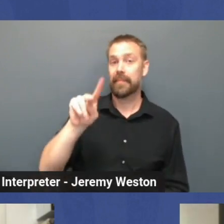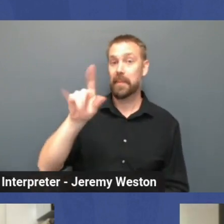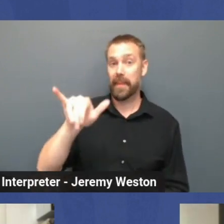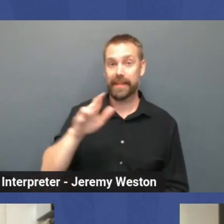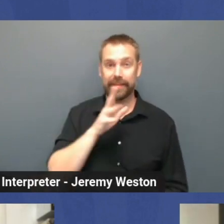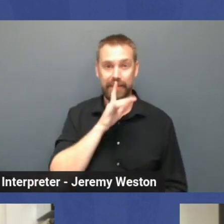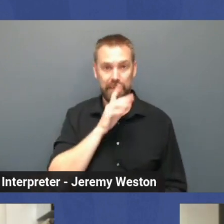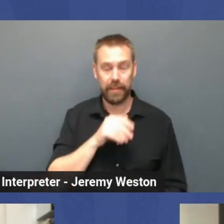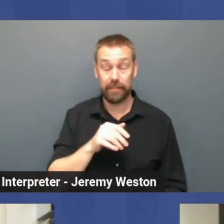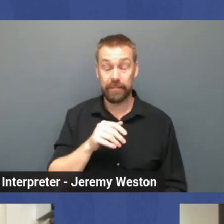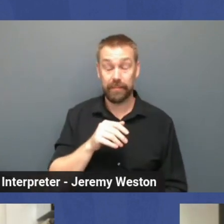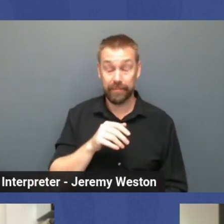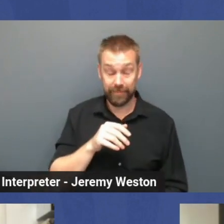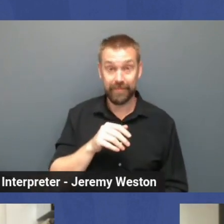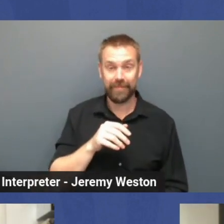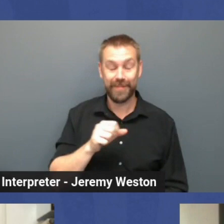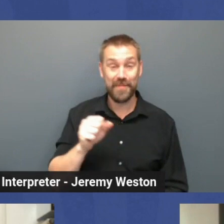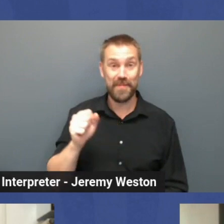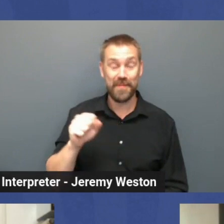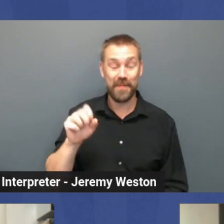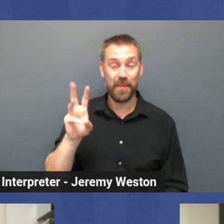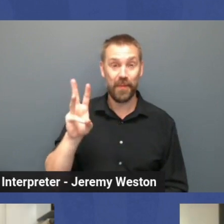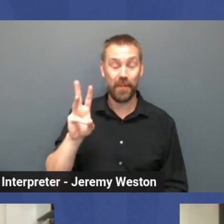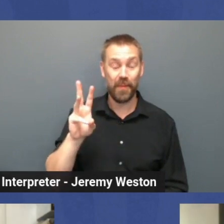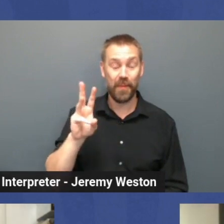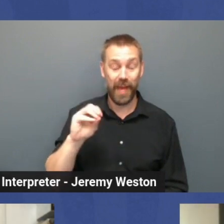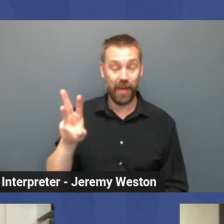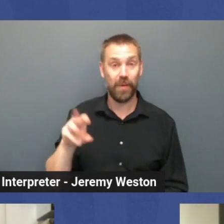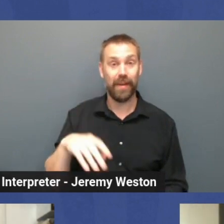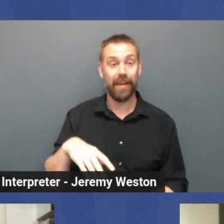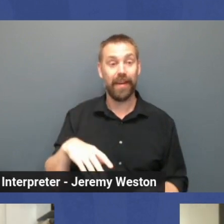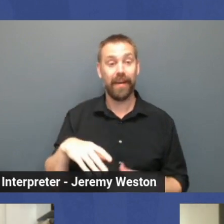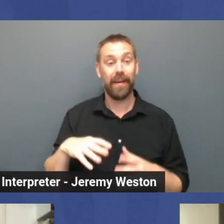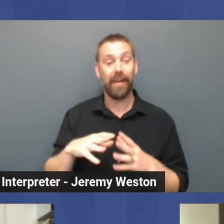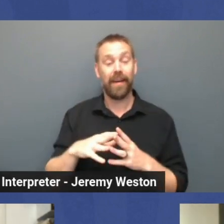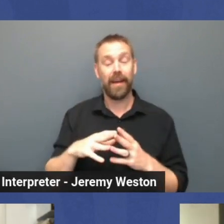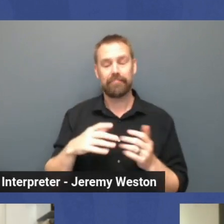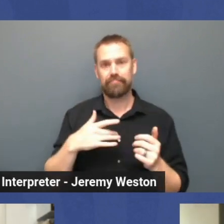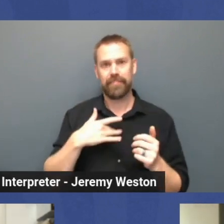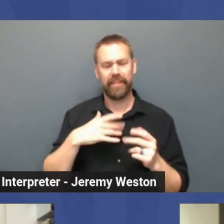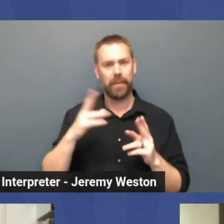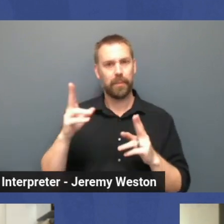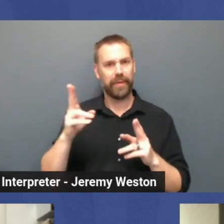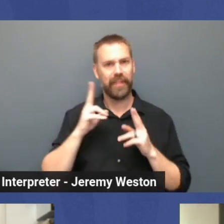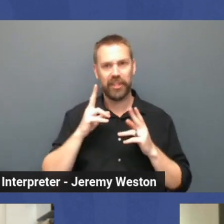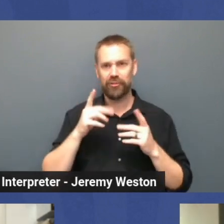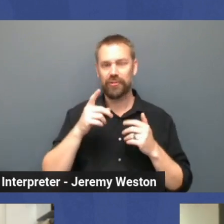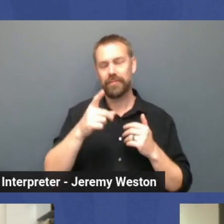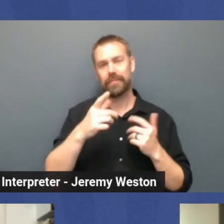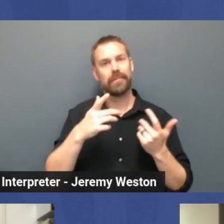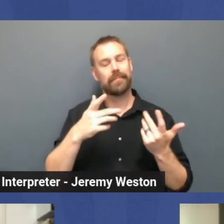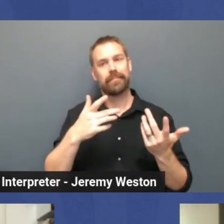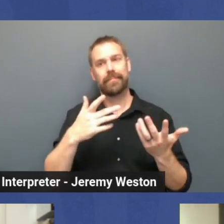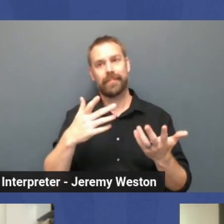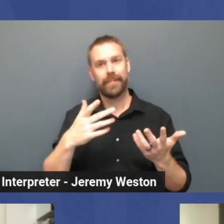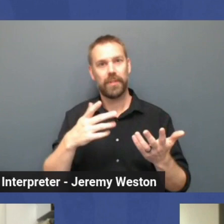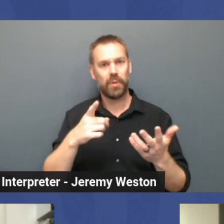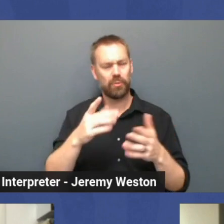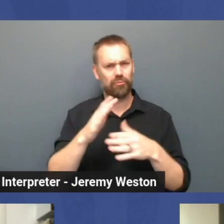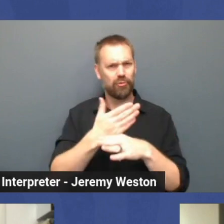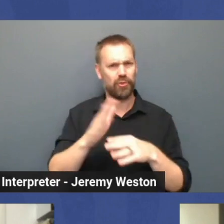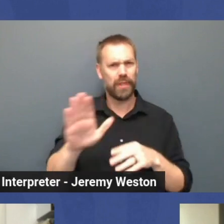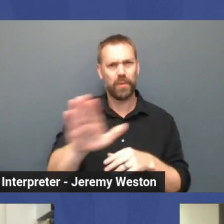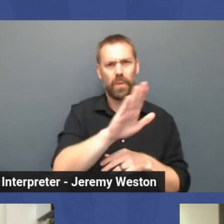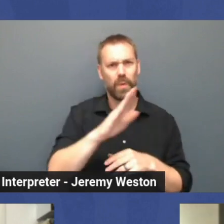yeah, wow. Yeah. I feel really privileged that you all shared your experiences and your brilliance with